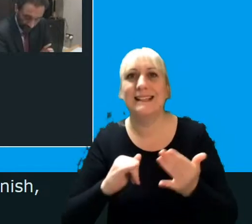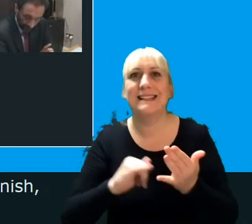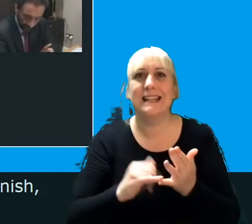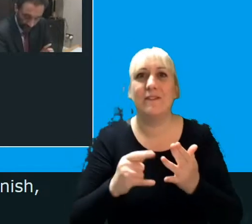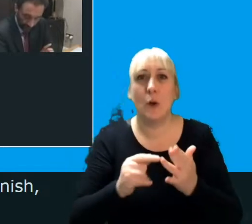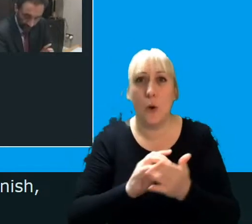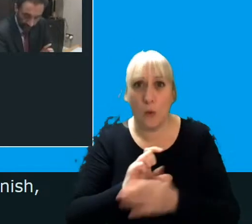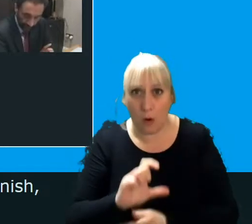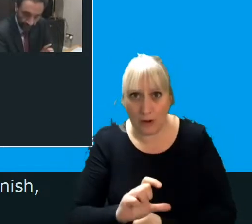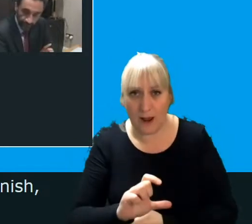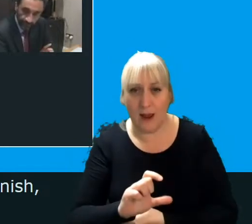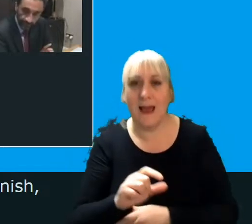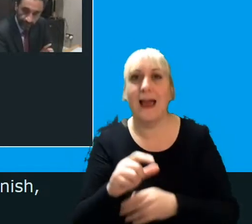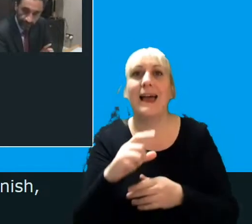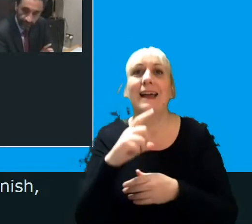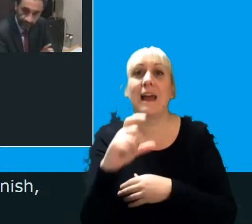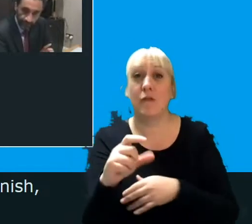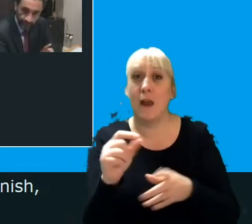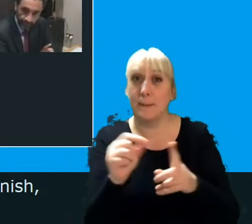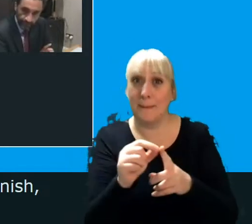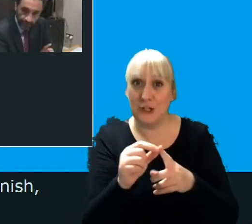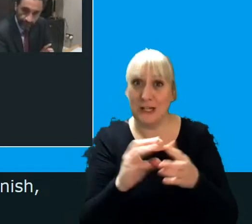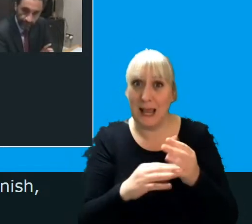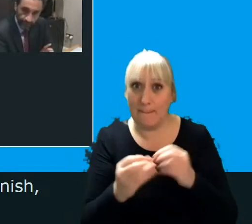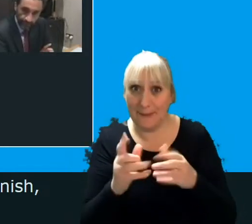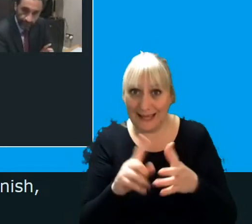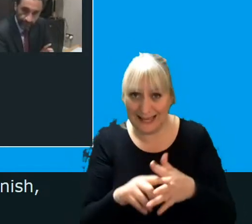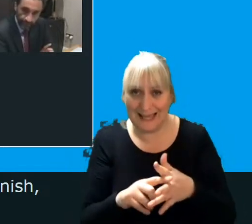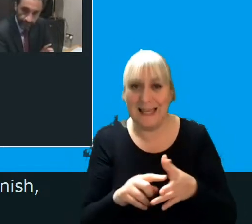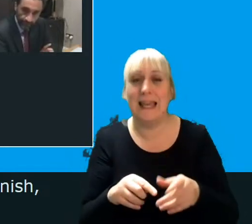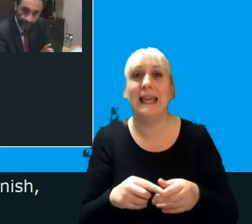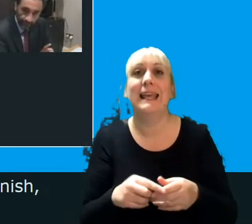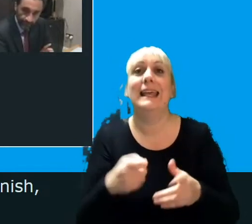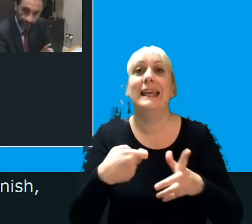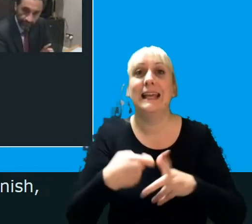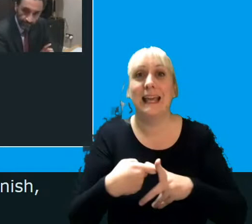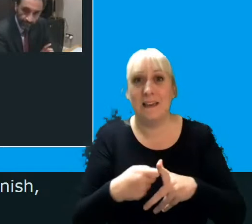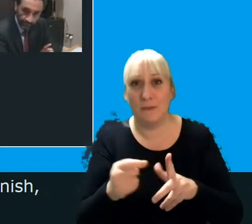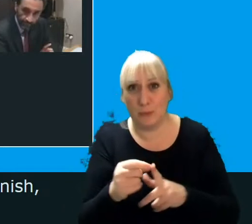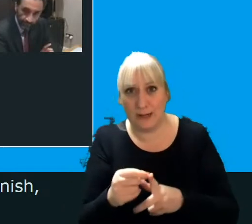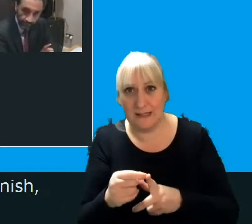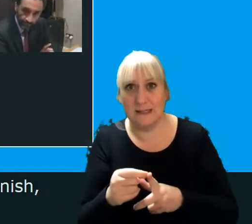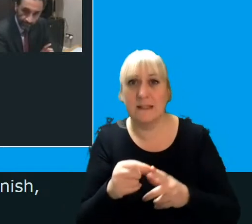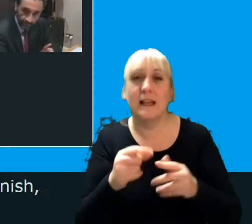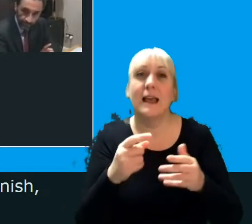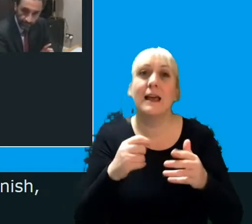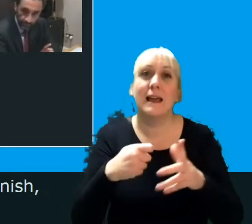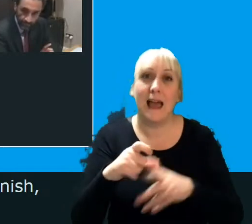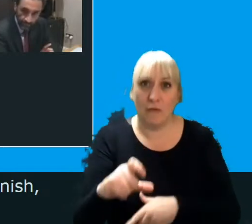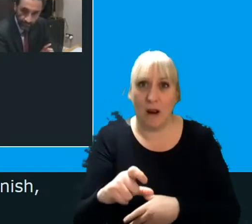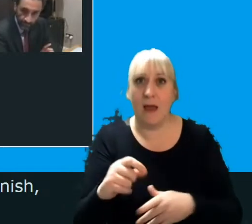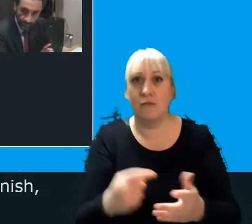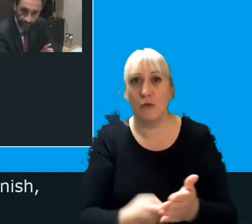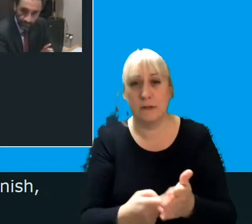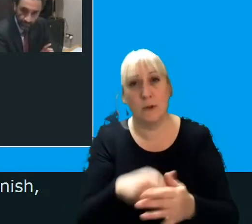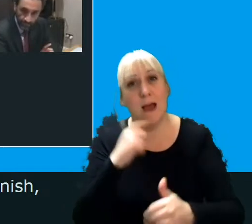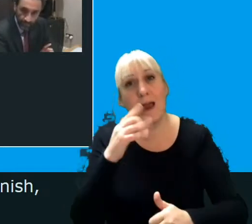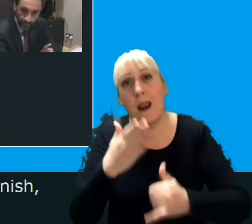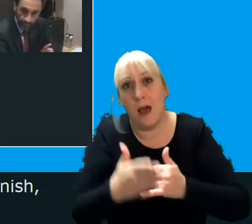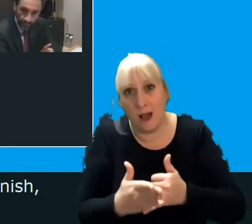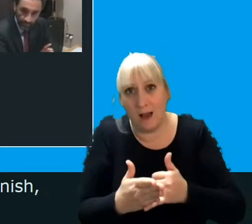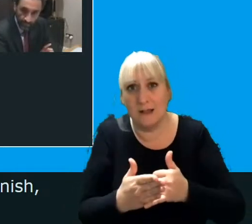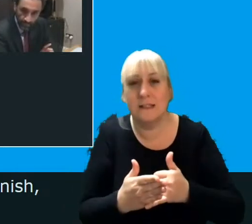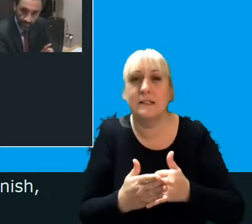Pigeon MBE, Keith Prince, Murad Qureshi, Caroline Russell, and last but not least, Dr.